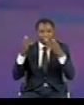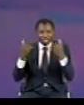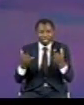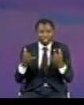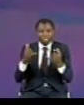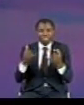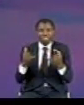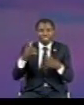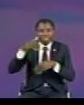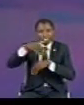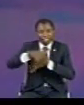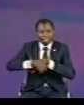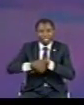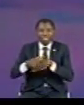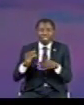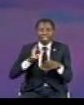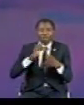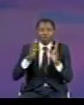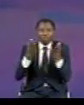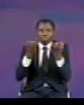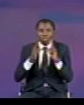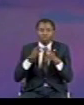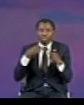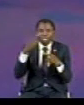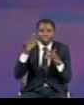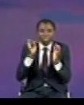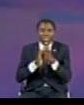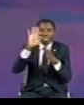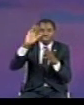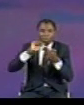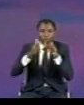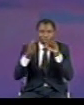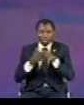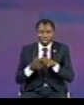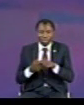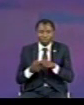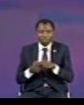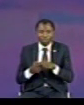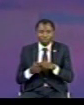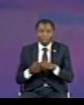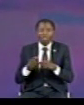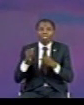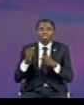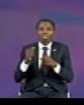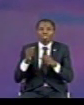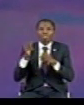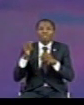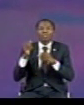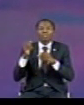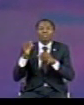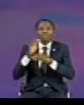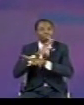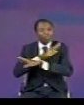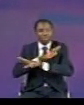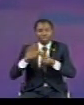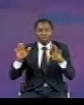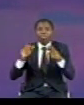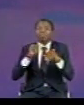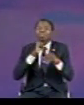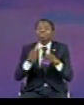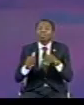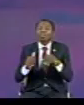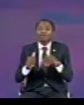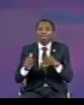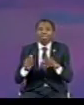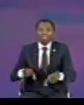you that your problem does not exist because Jesus has